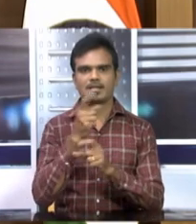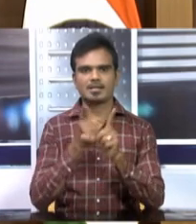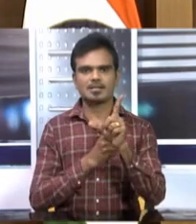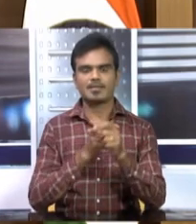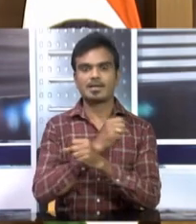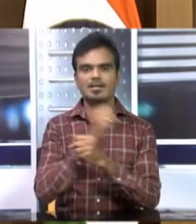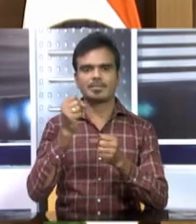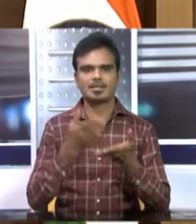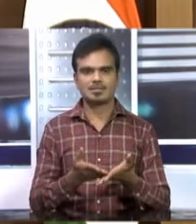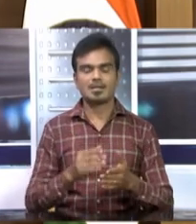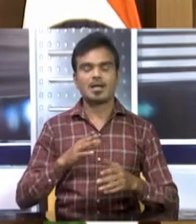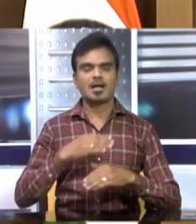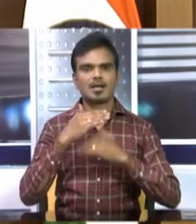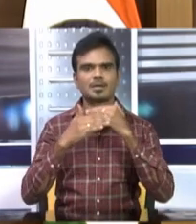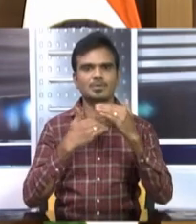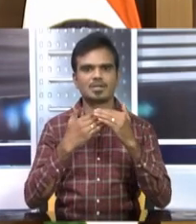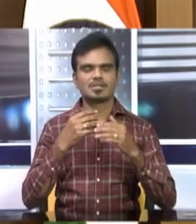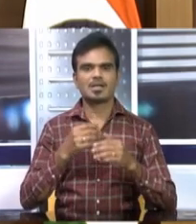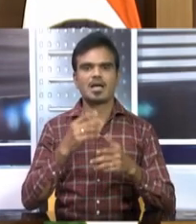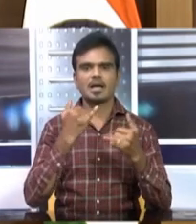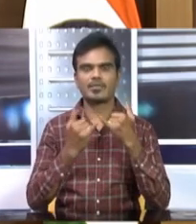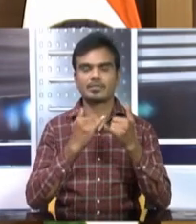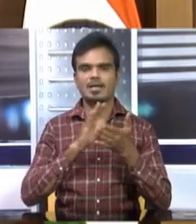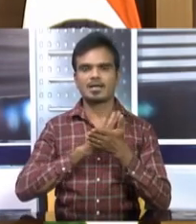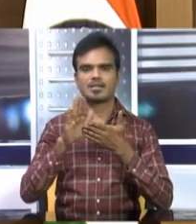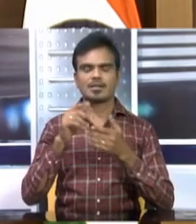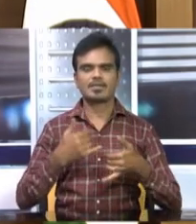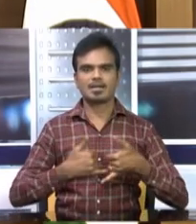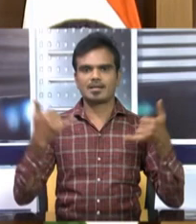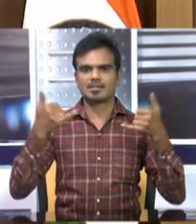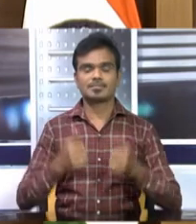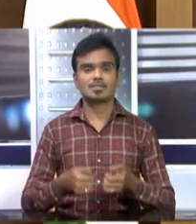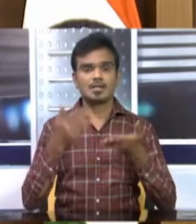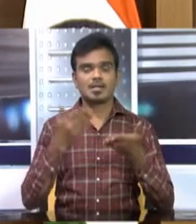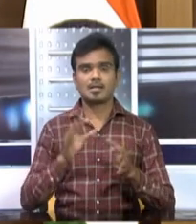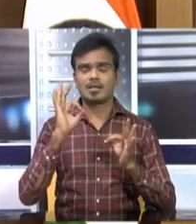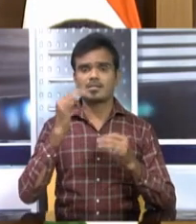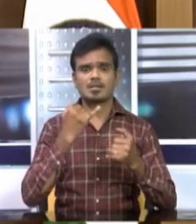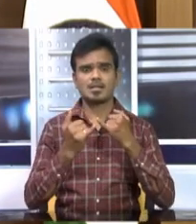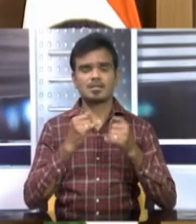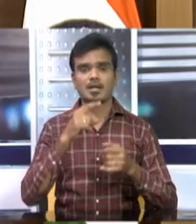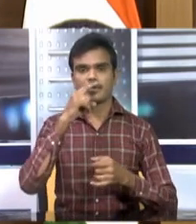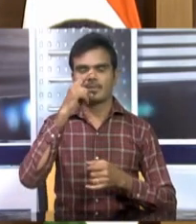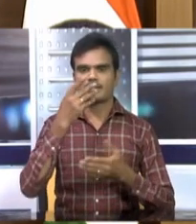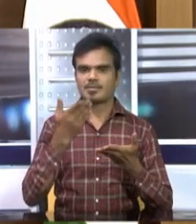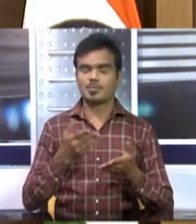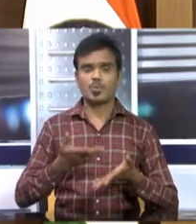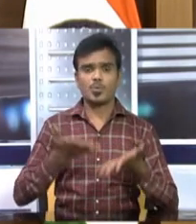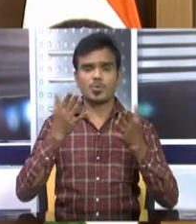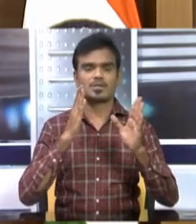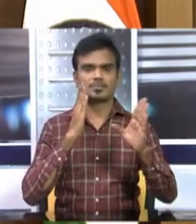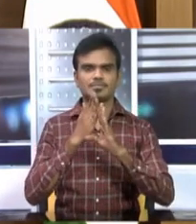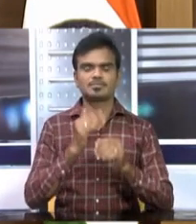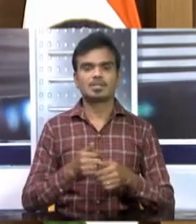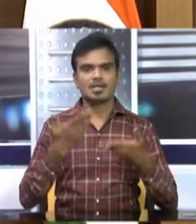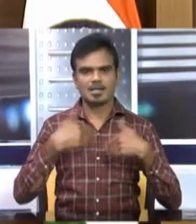independence and the glorious history of our great nation, its rich culture and proud achievements. That